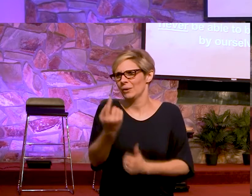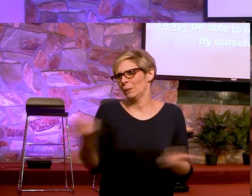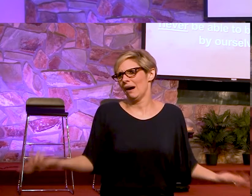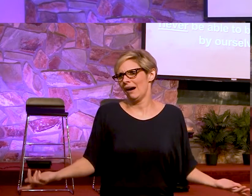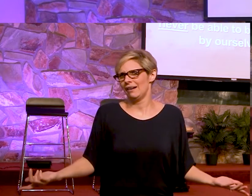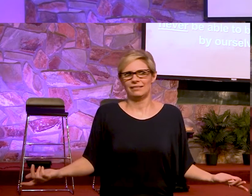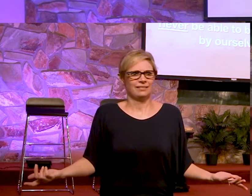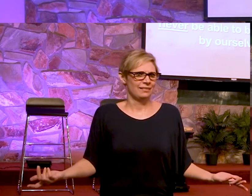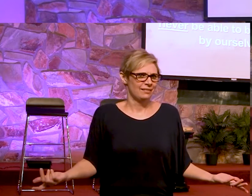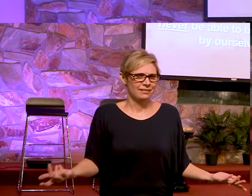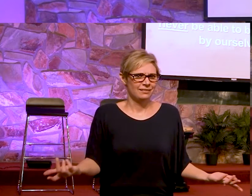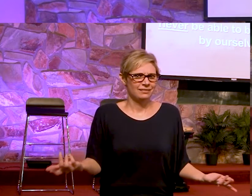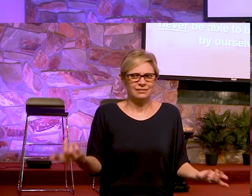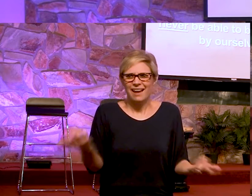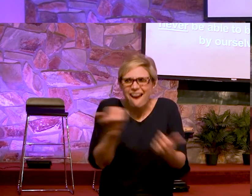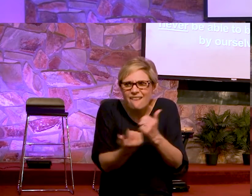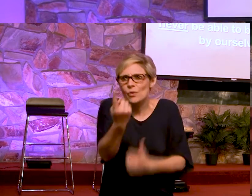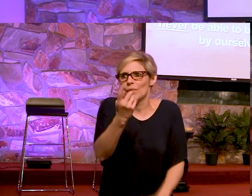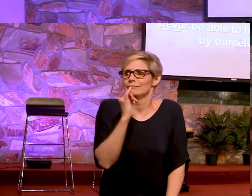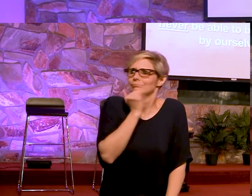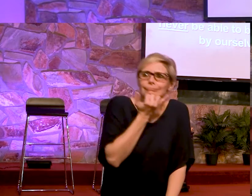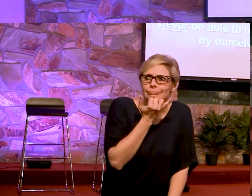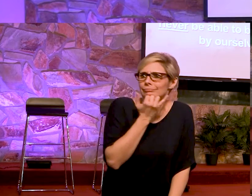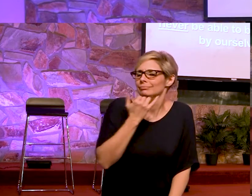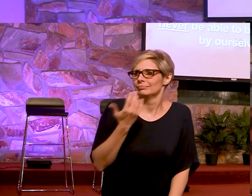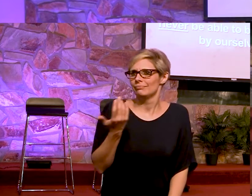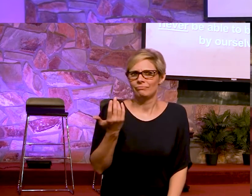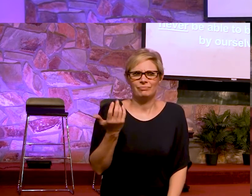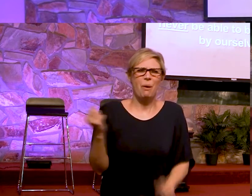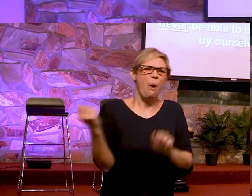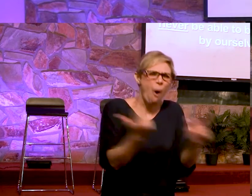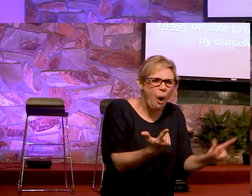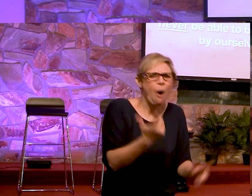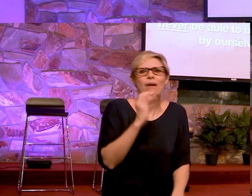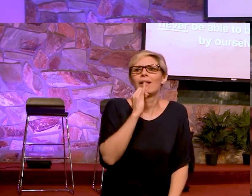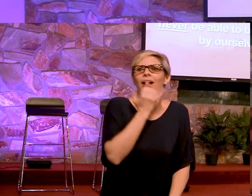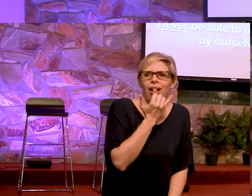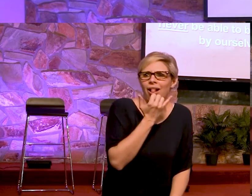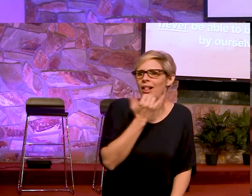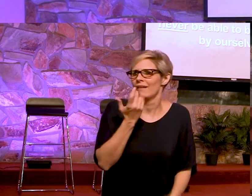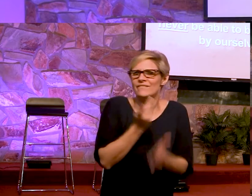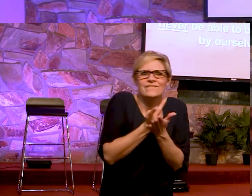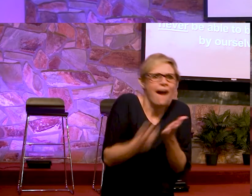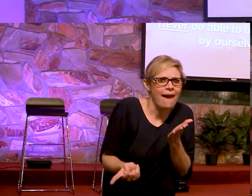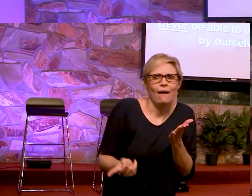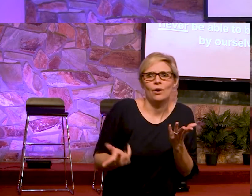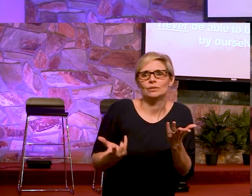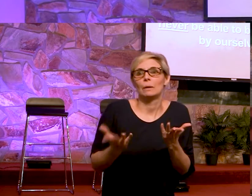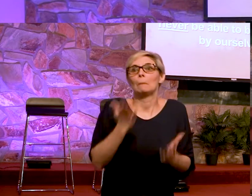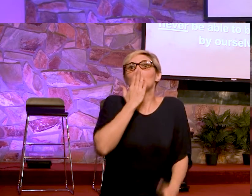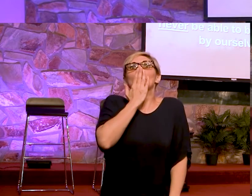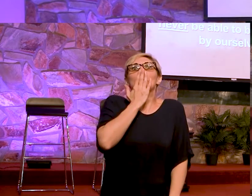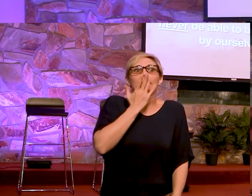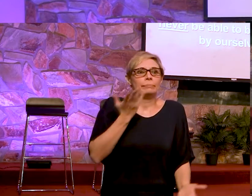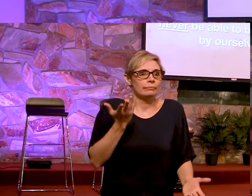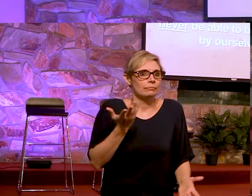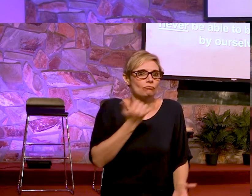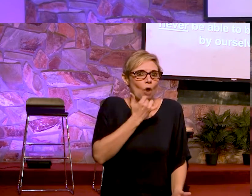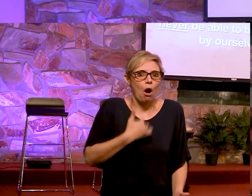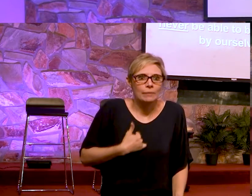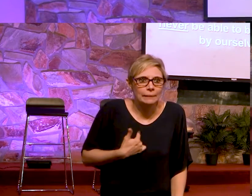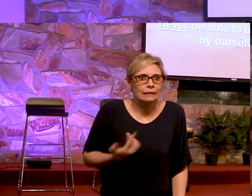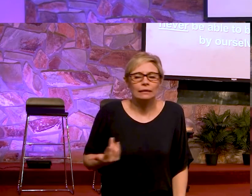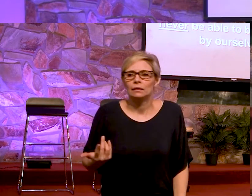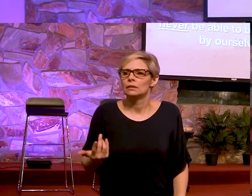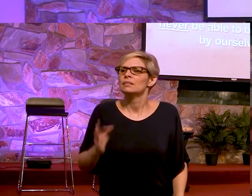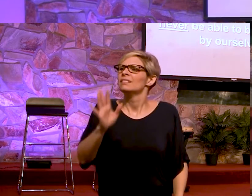Who here hasn't made a mistake? We all have. Failure is a part of life. What's more important is